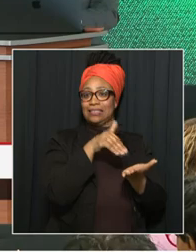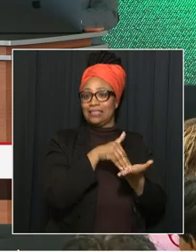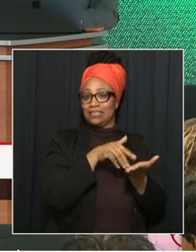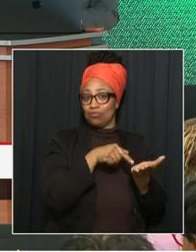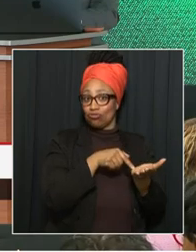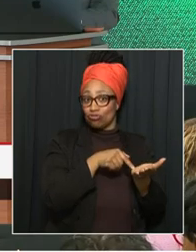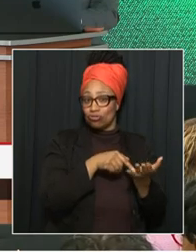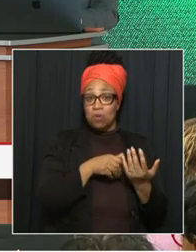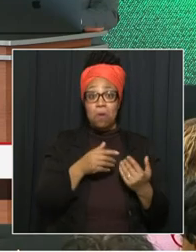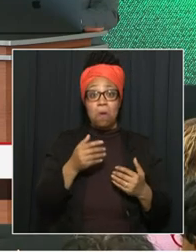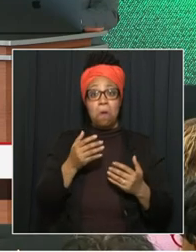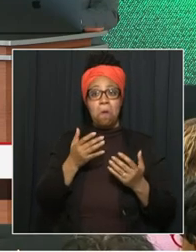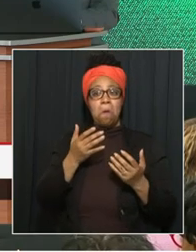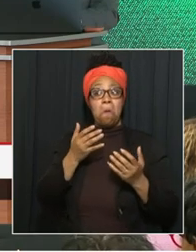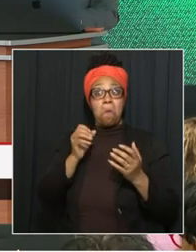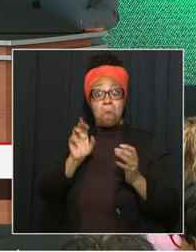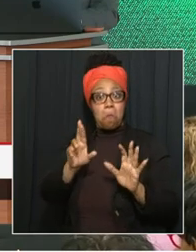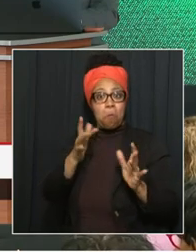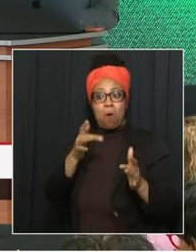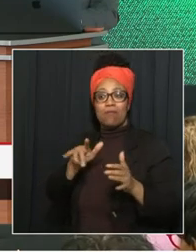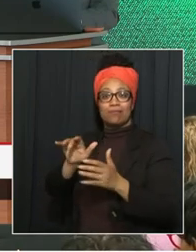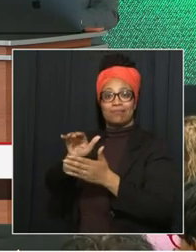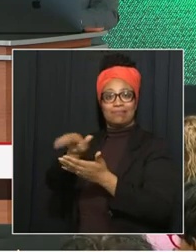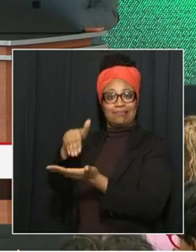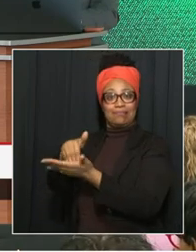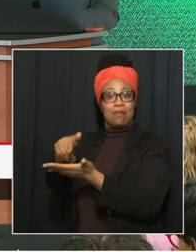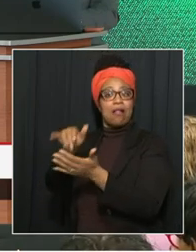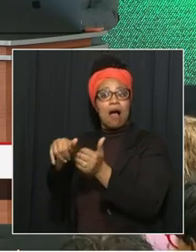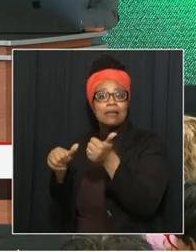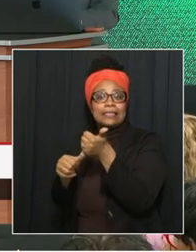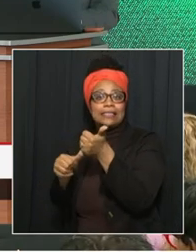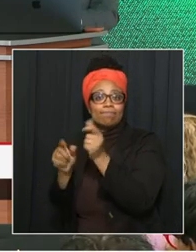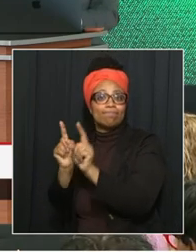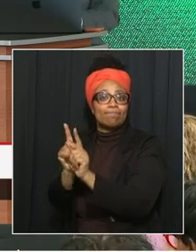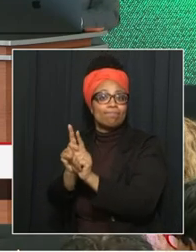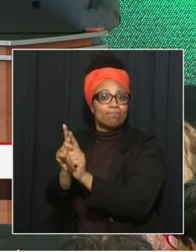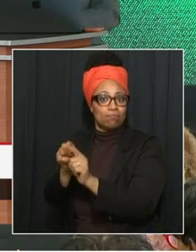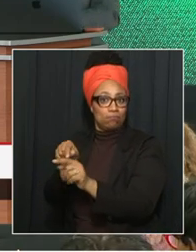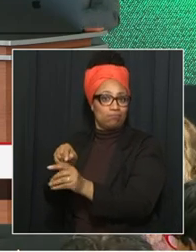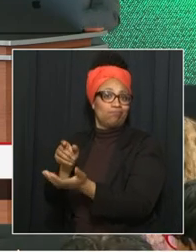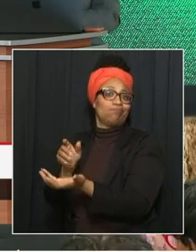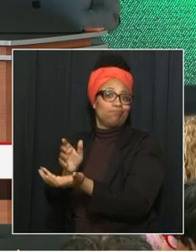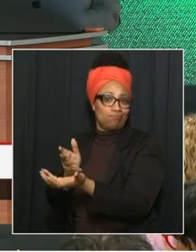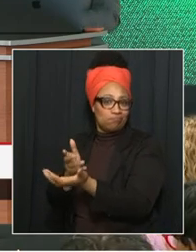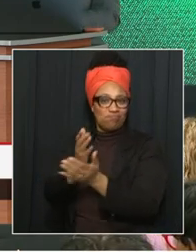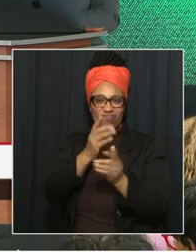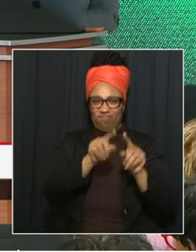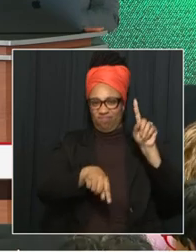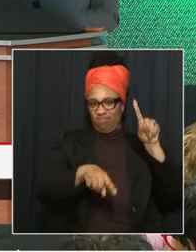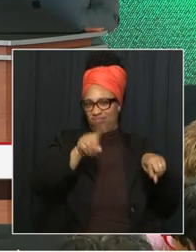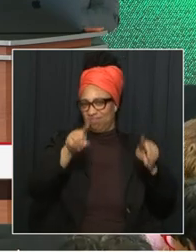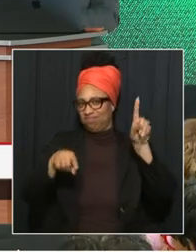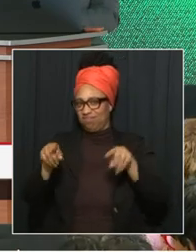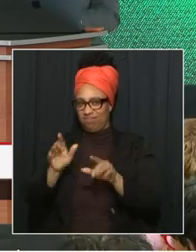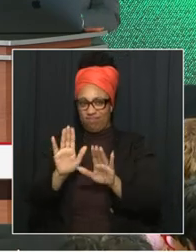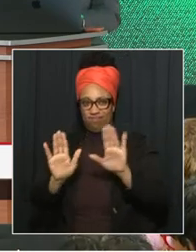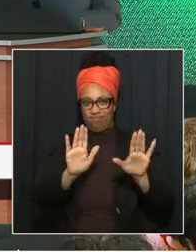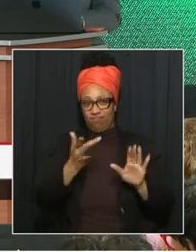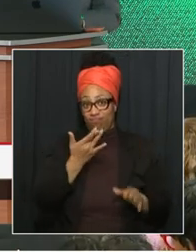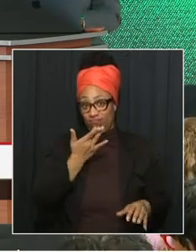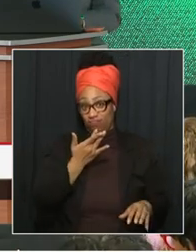live. We are challenged, and I challenged all of our development projects to have